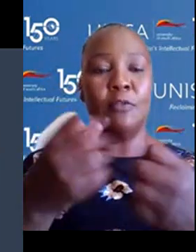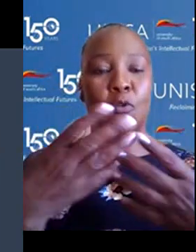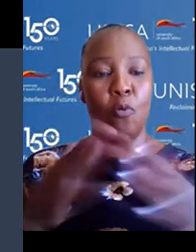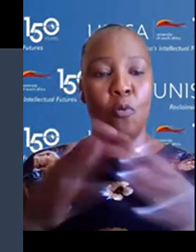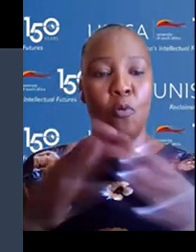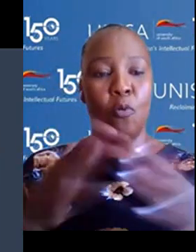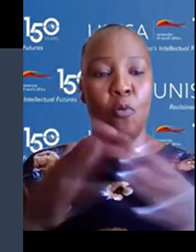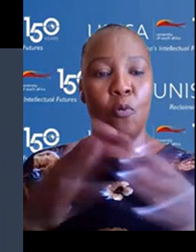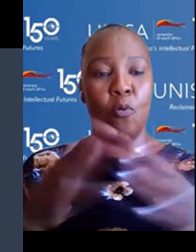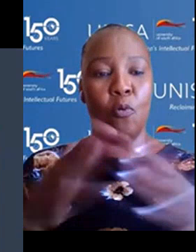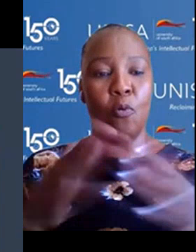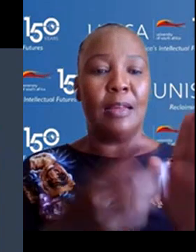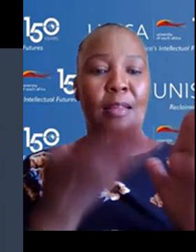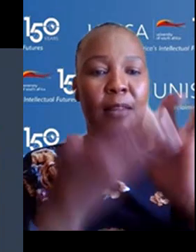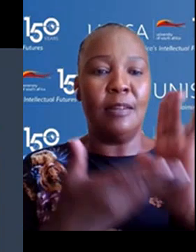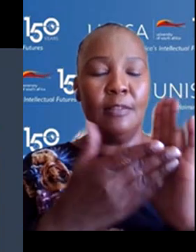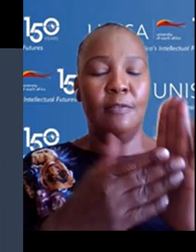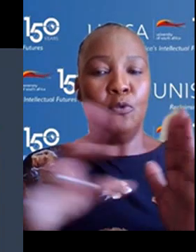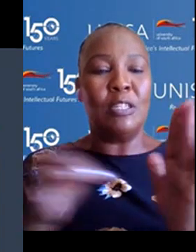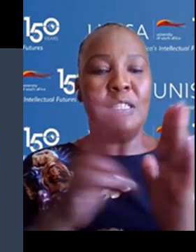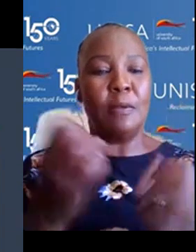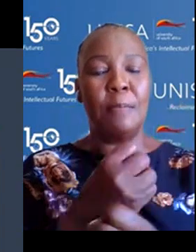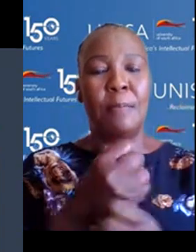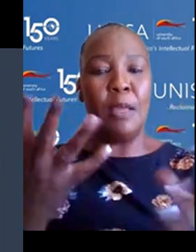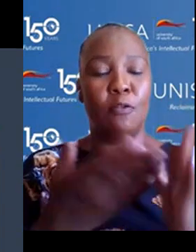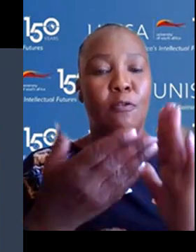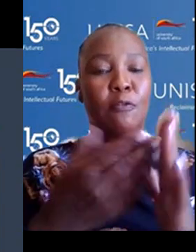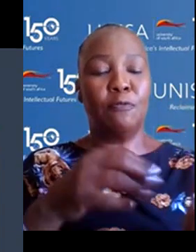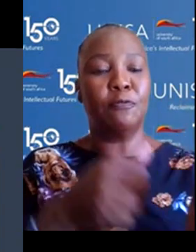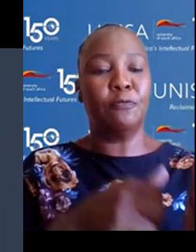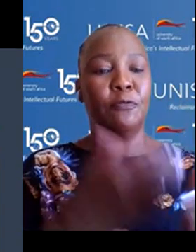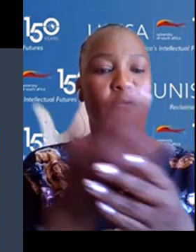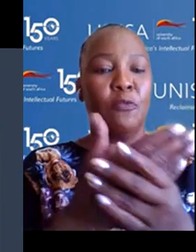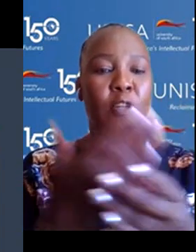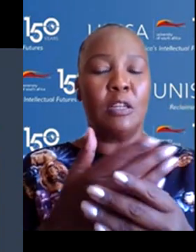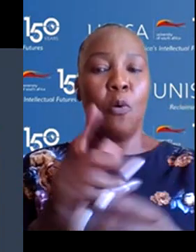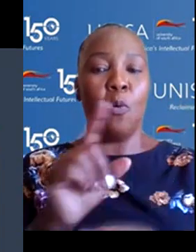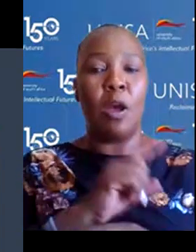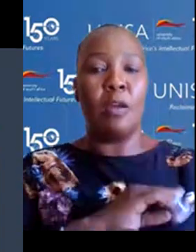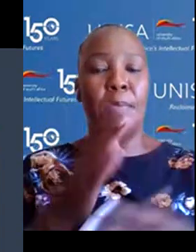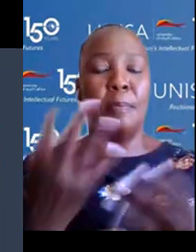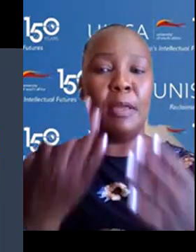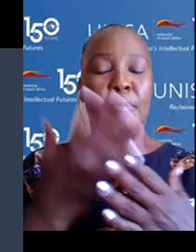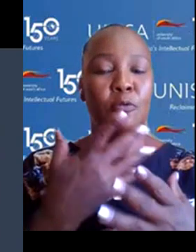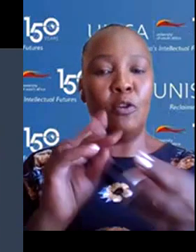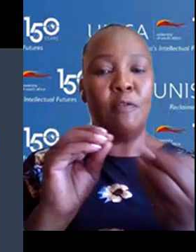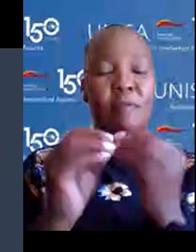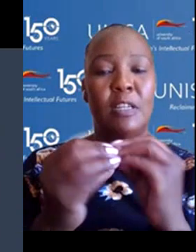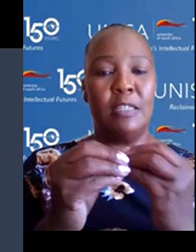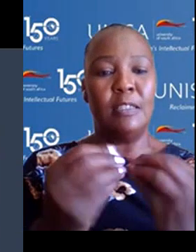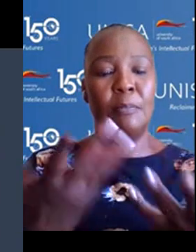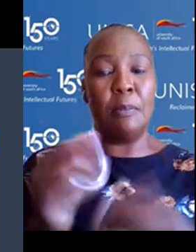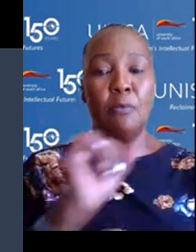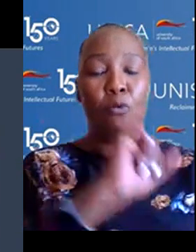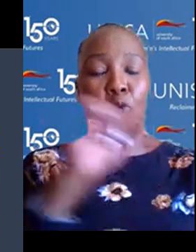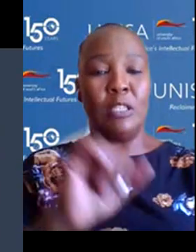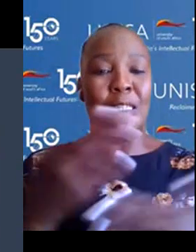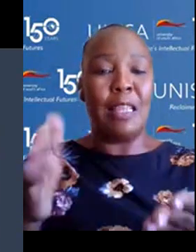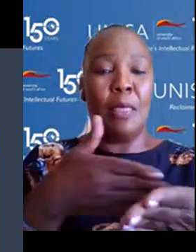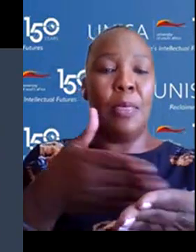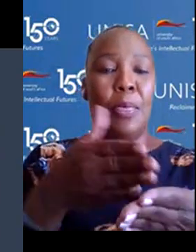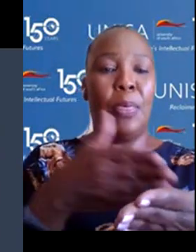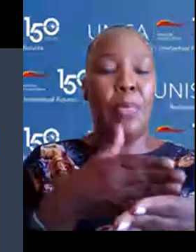don't see a whole bunch of folders over here, because you might not have created any yet. So yours might just well be empty. I like this folder